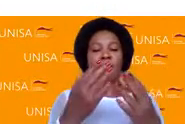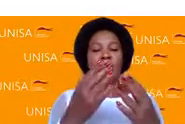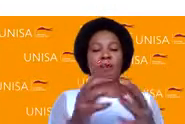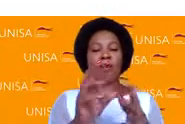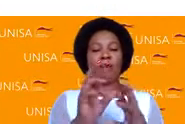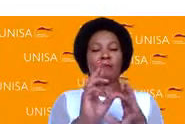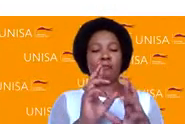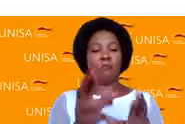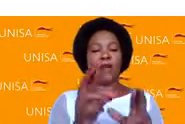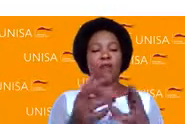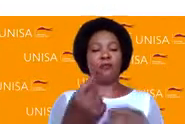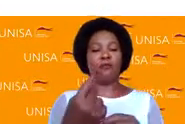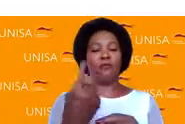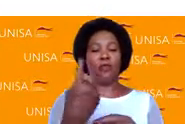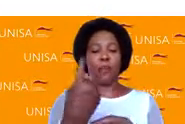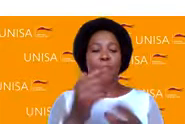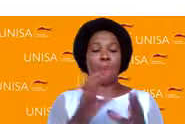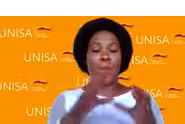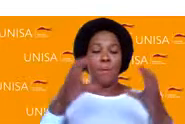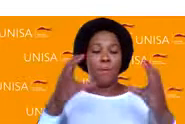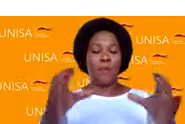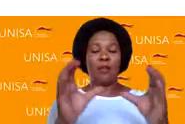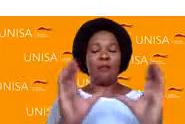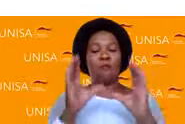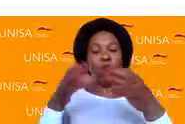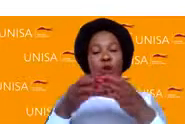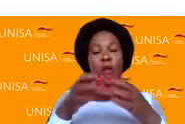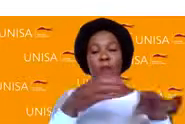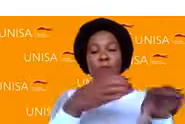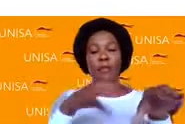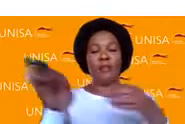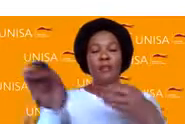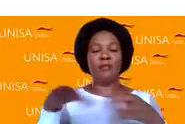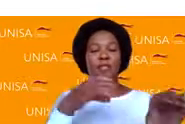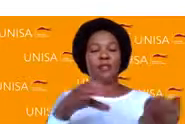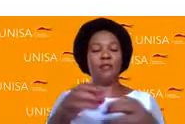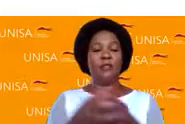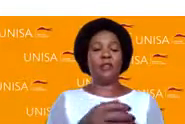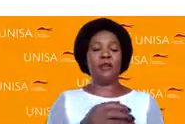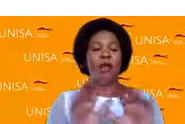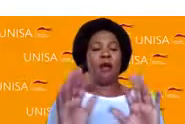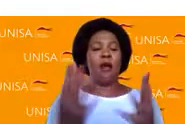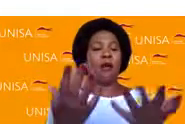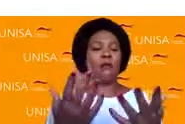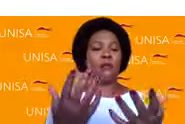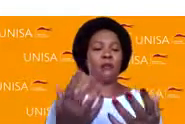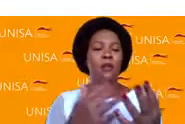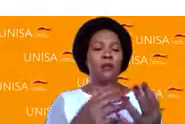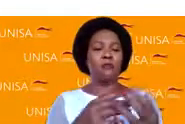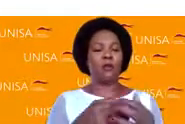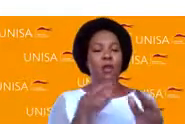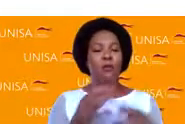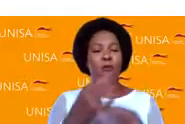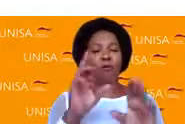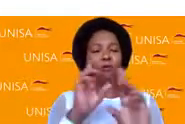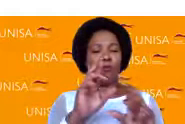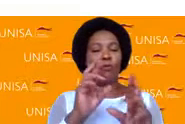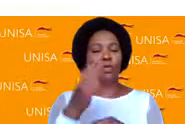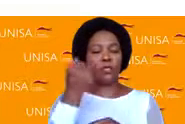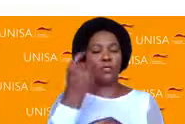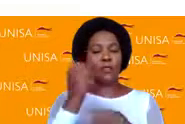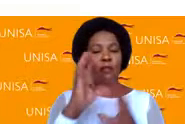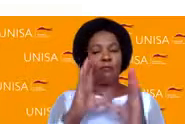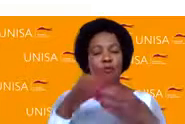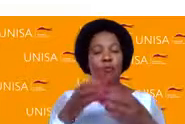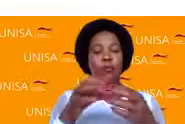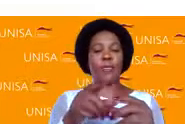who replied to the main forum activity. So I hope you got a good understanding of forums. Forums really,